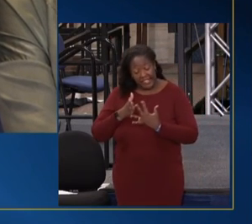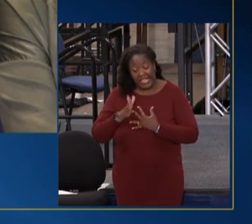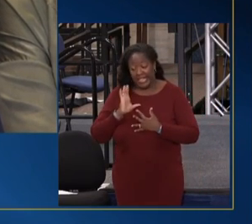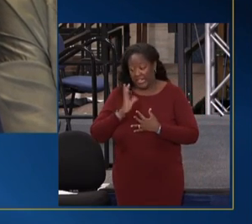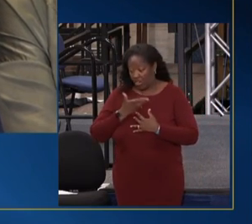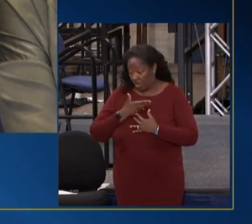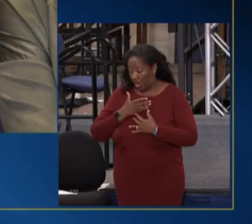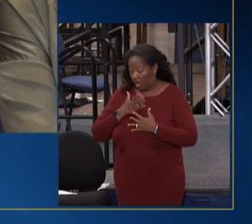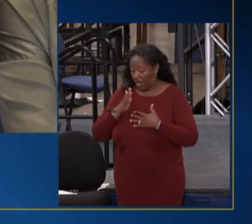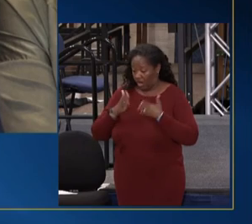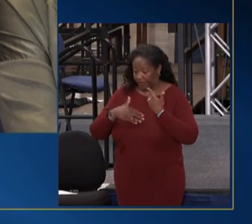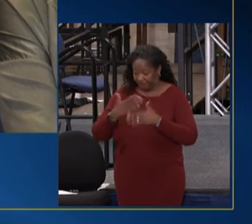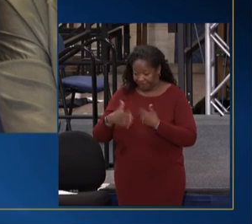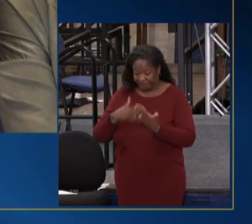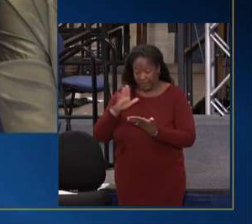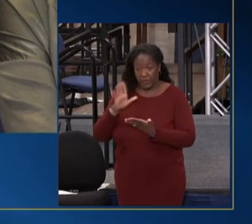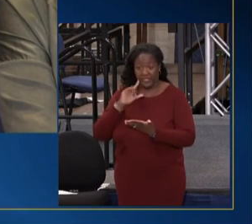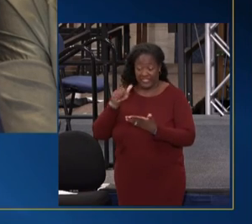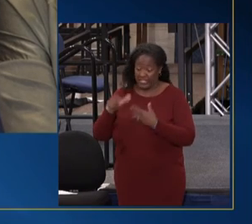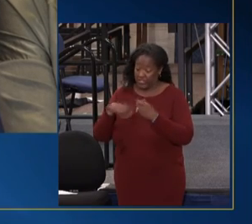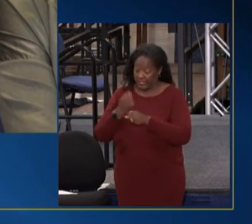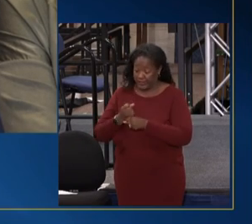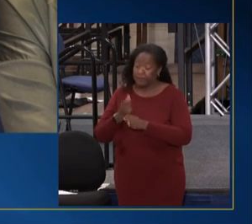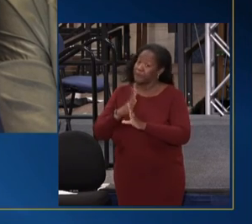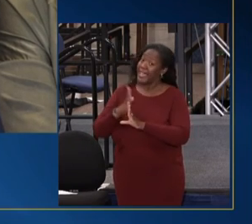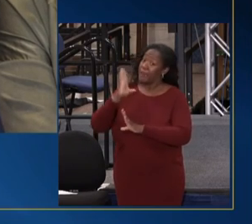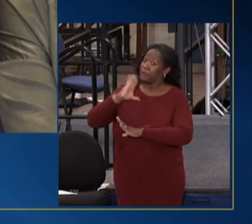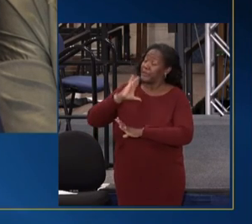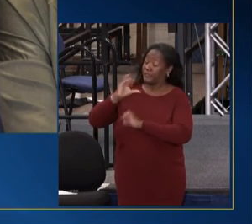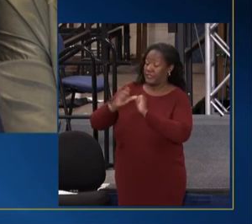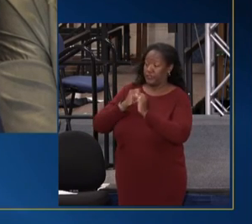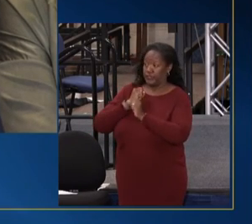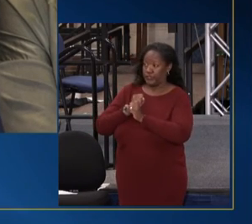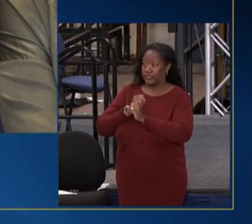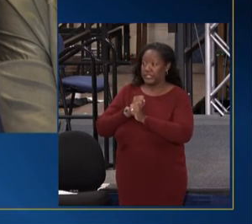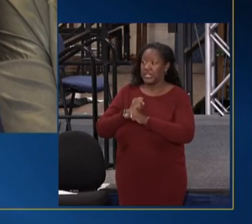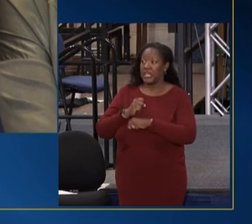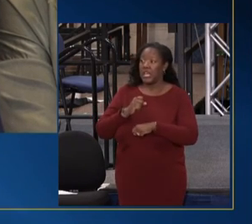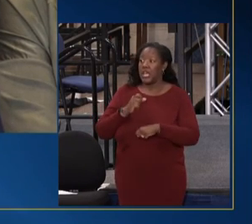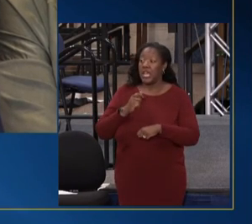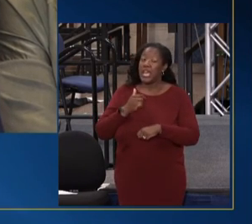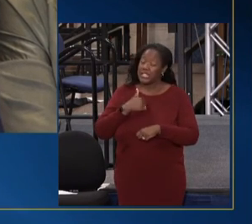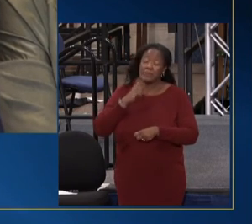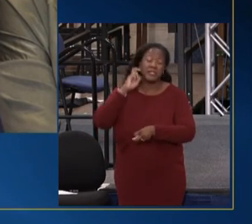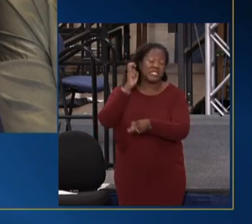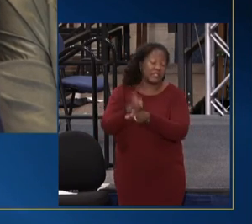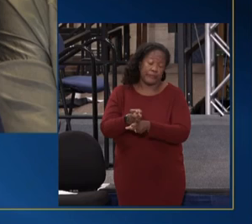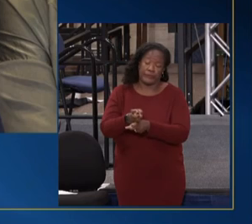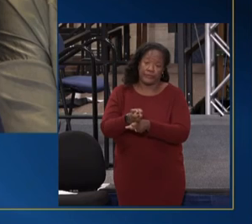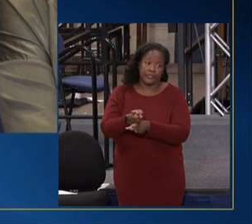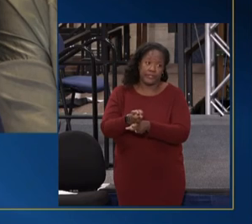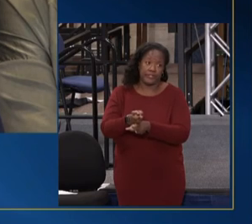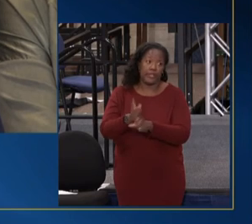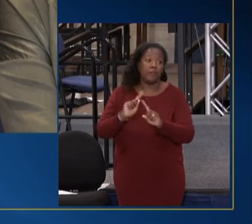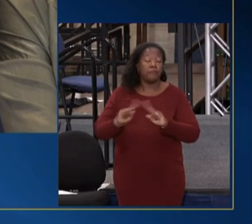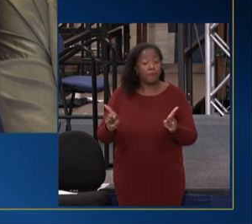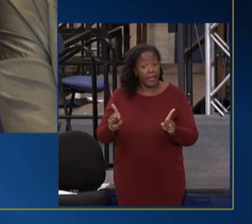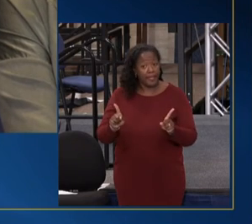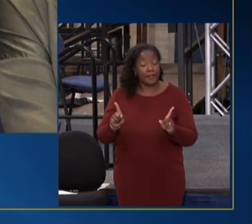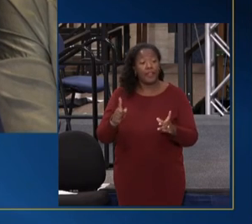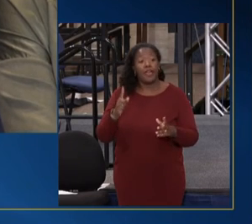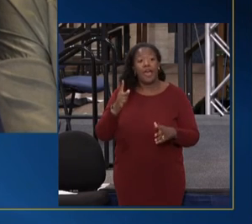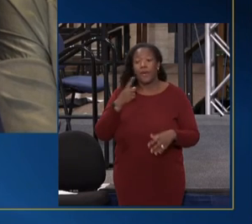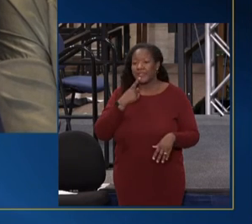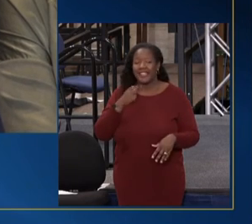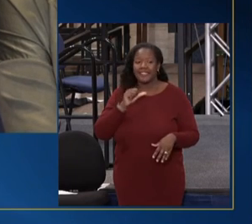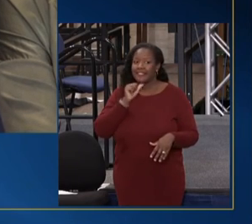center this year and previous years has been difficult, very difficult. But what I would say is that this